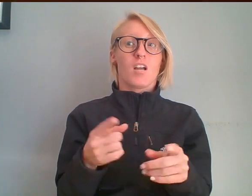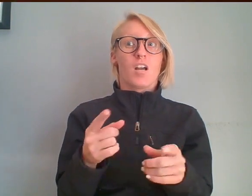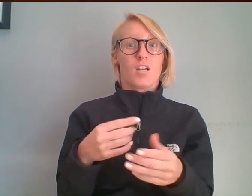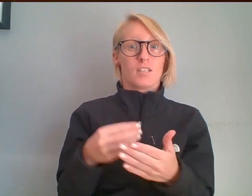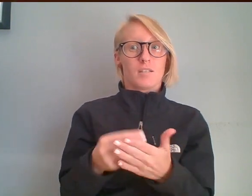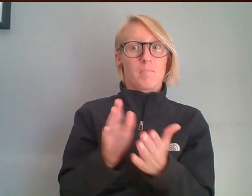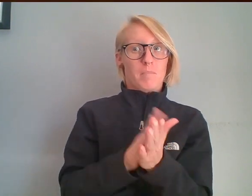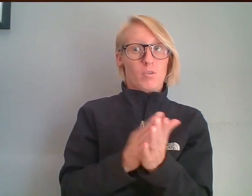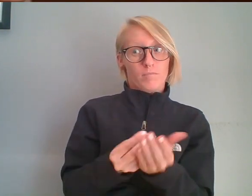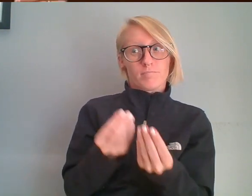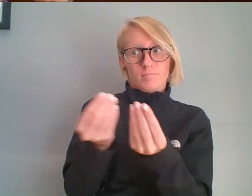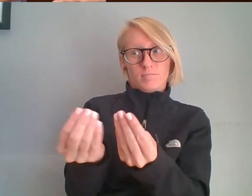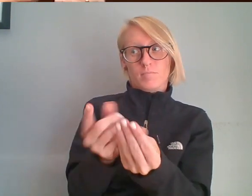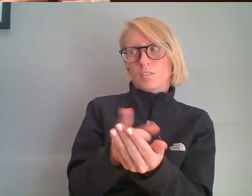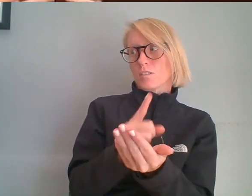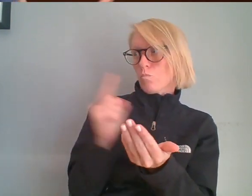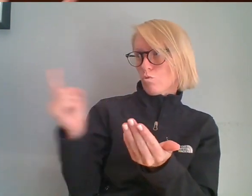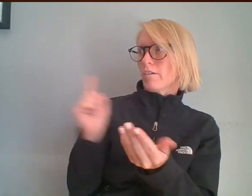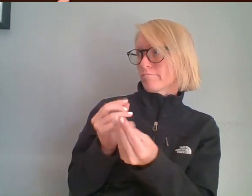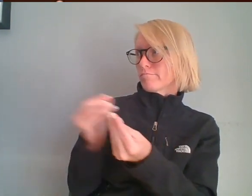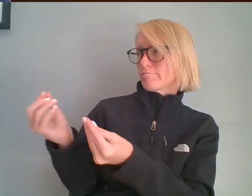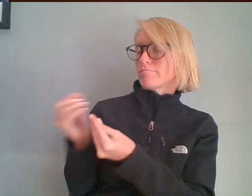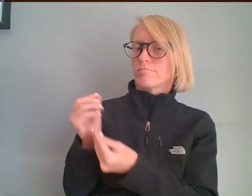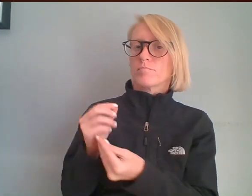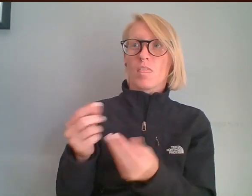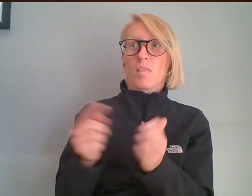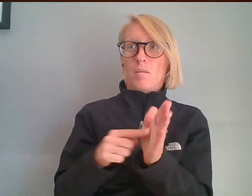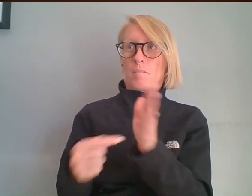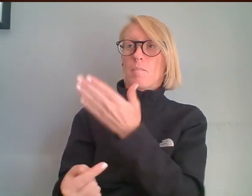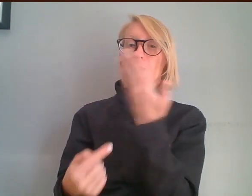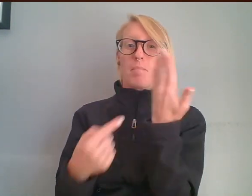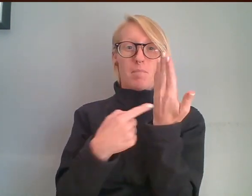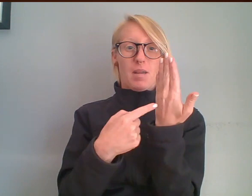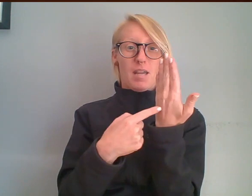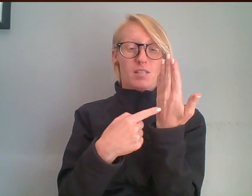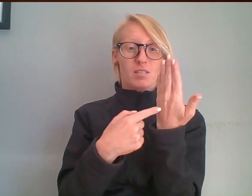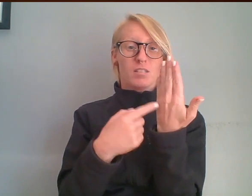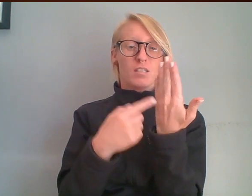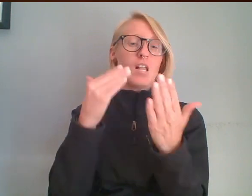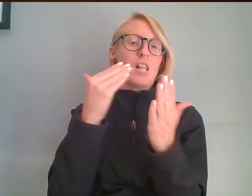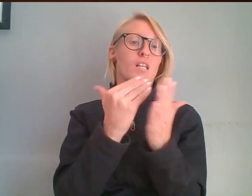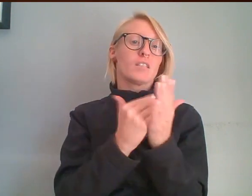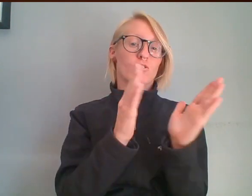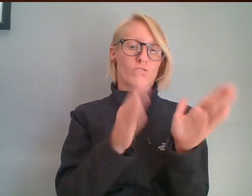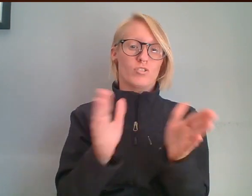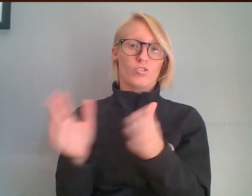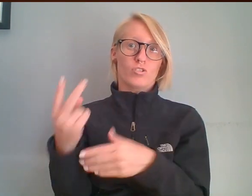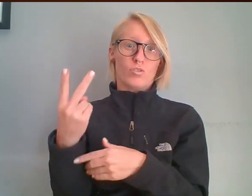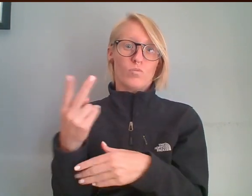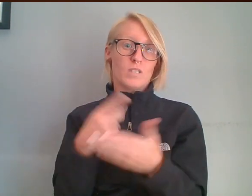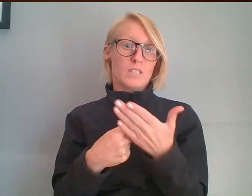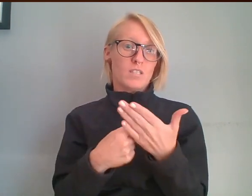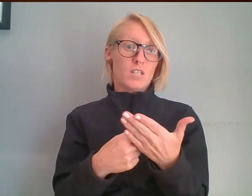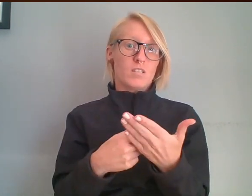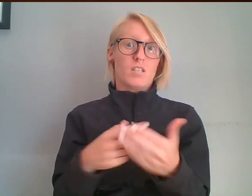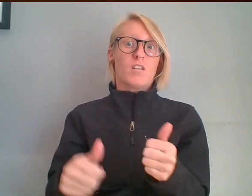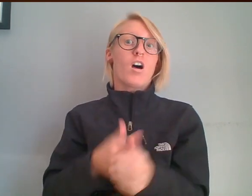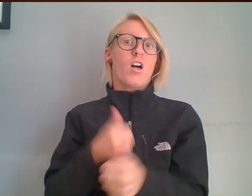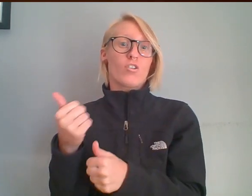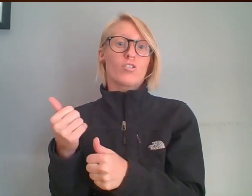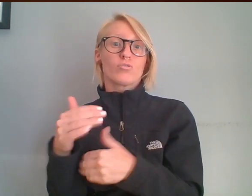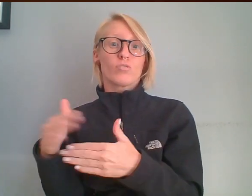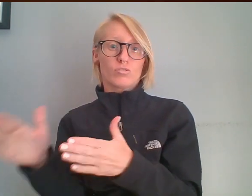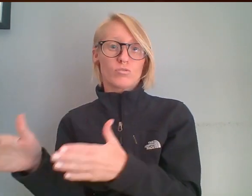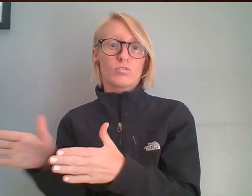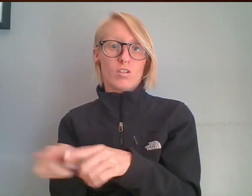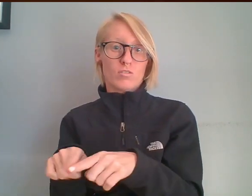On the back of that handout, you are going to see a list of structures, the two we talked about and several others that can help you in spontaneous